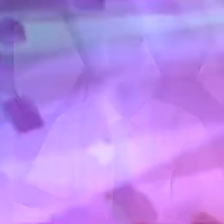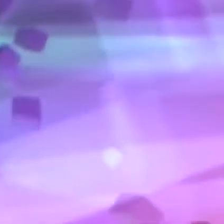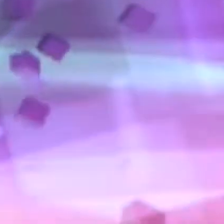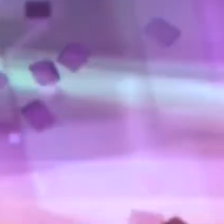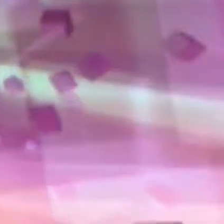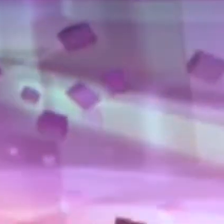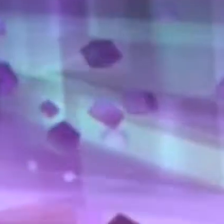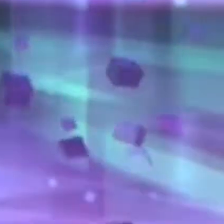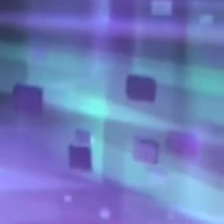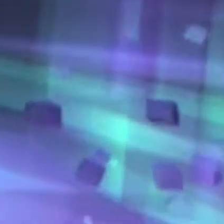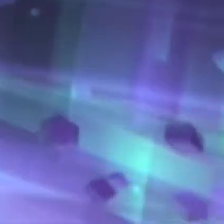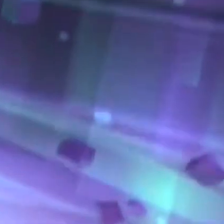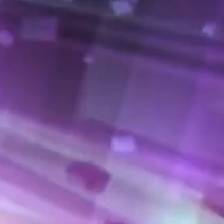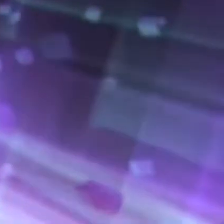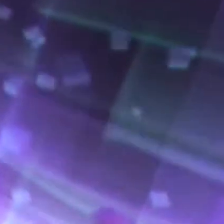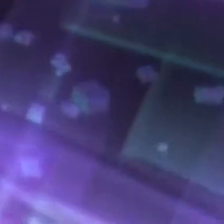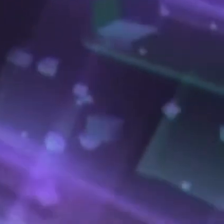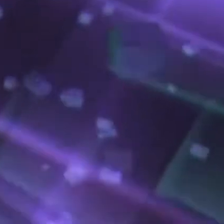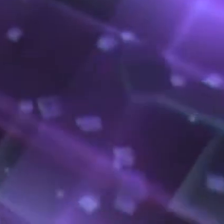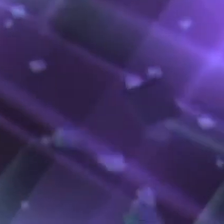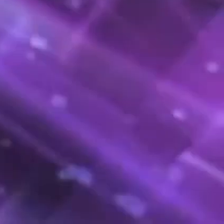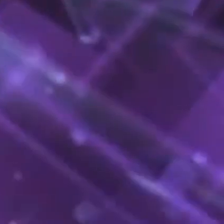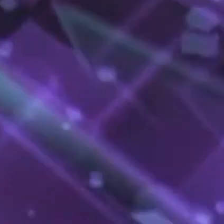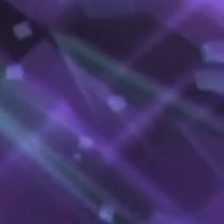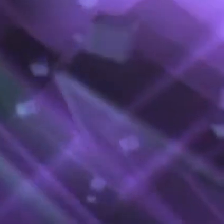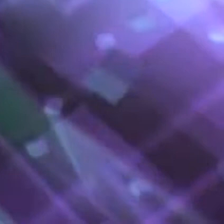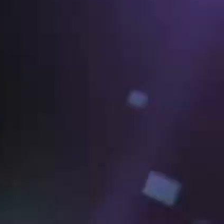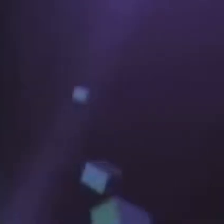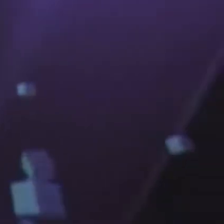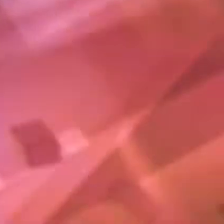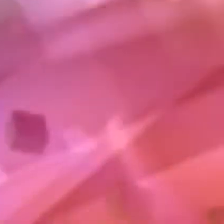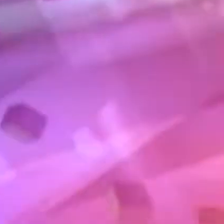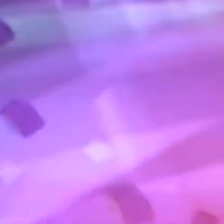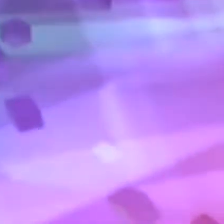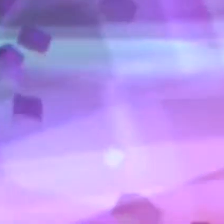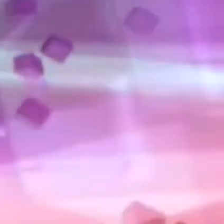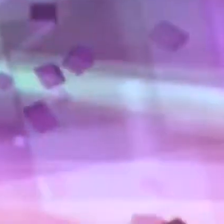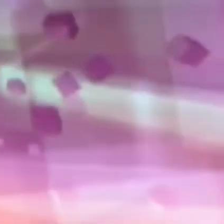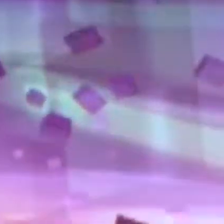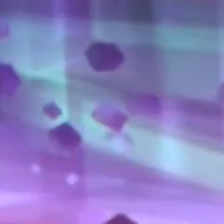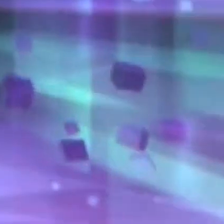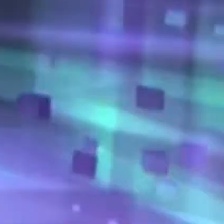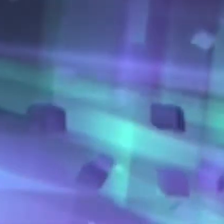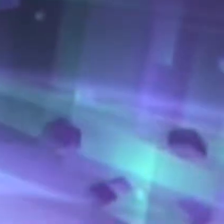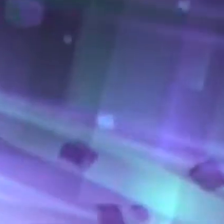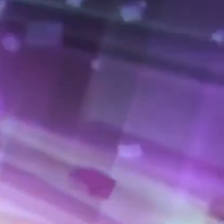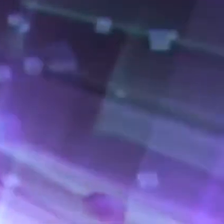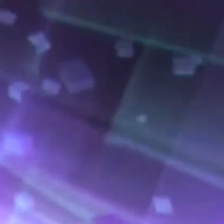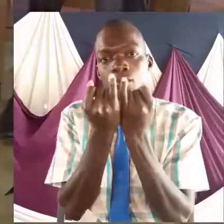Good morning and happy Sabbath. It is my pleasure to welcome you to our Sabbath worship